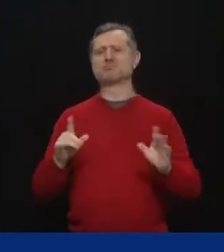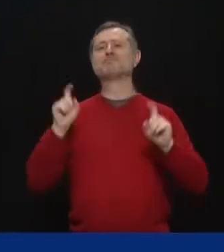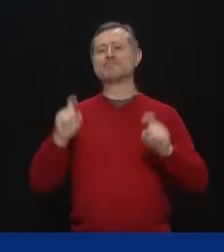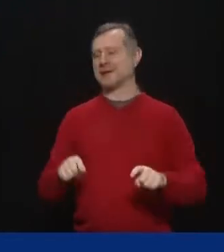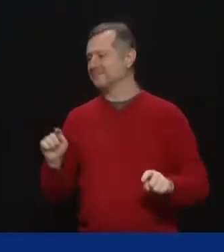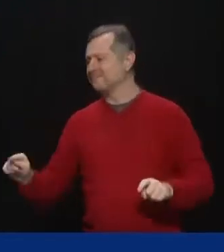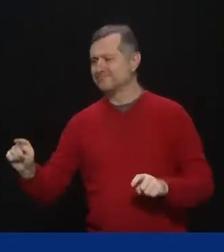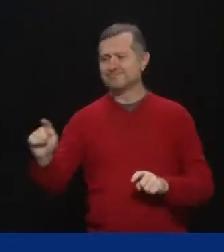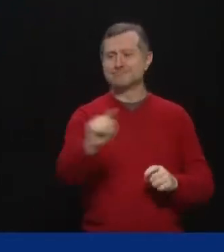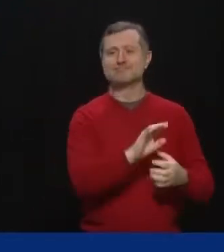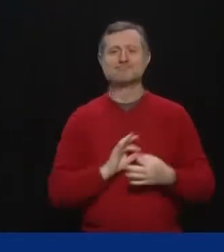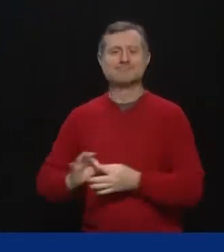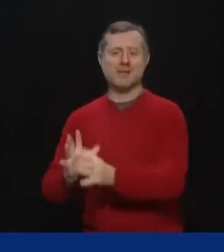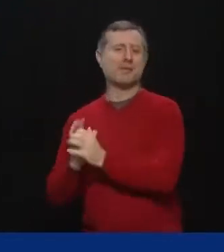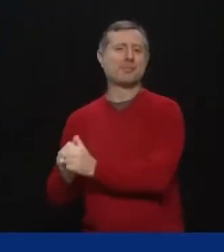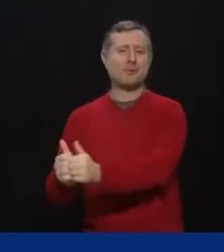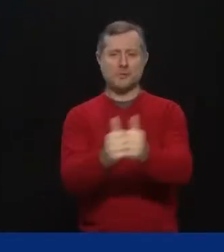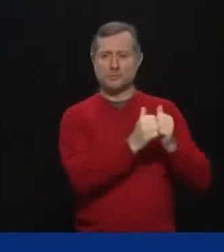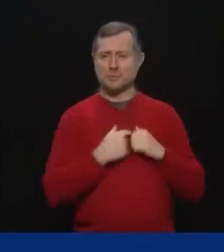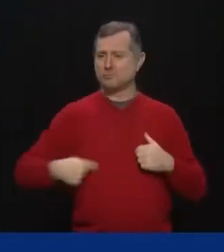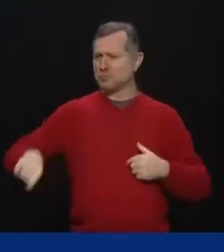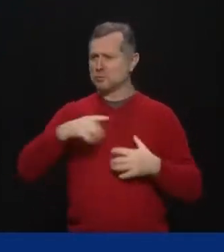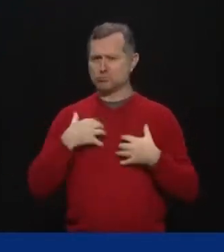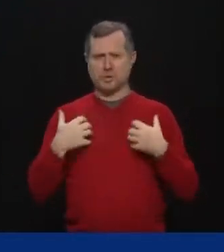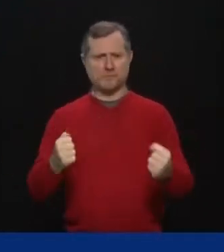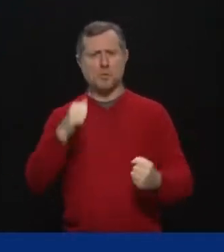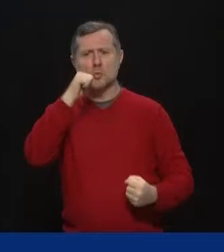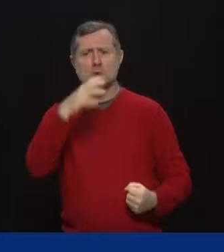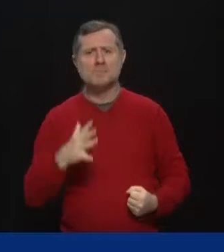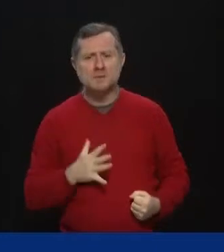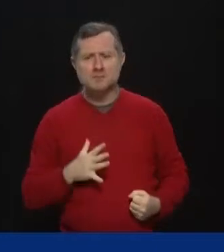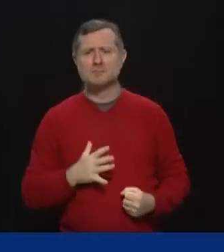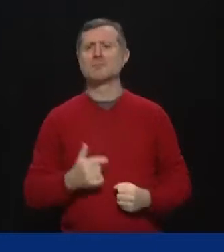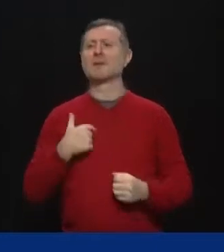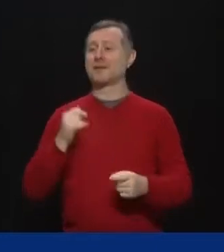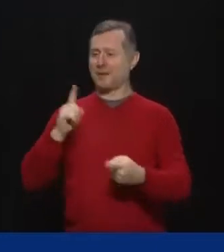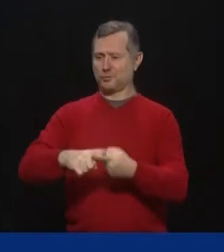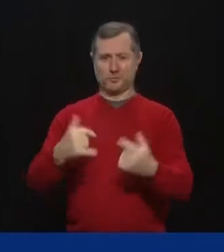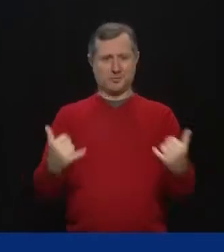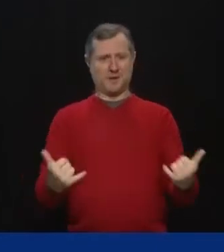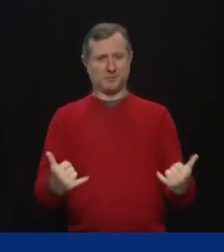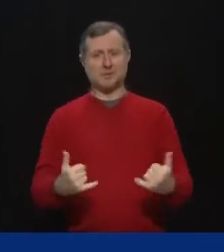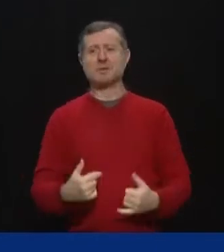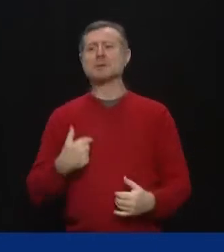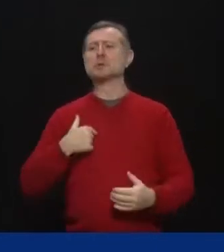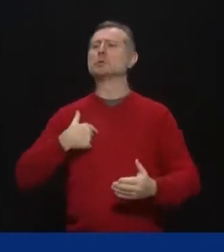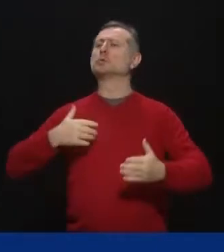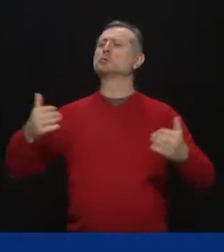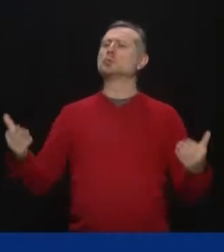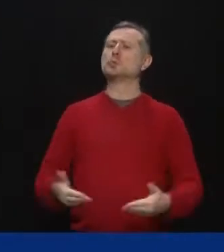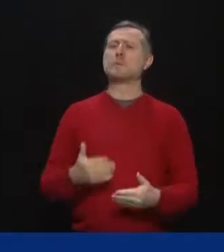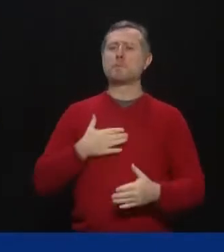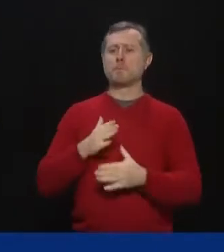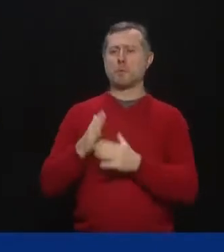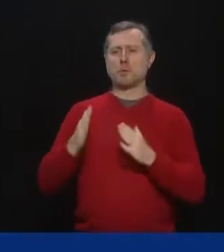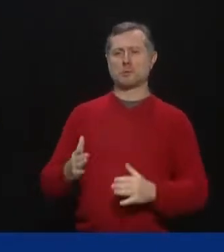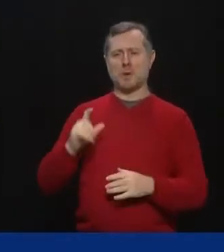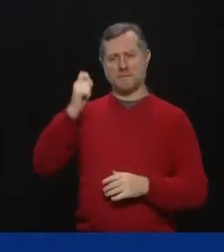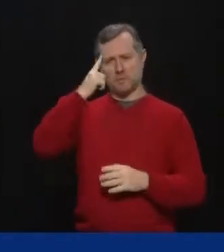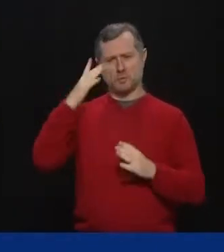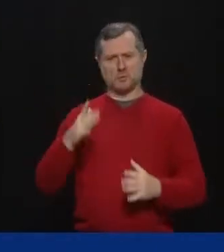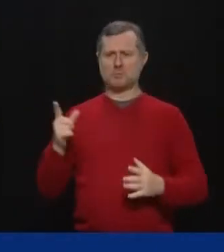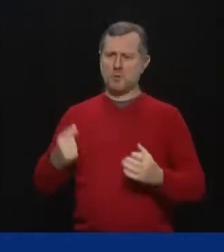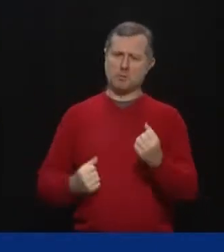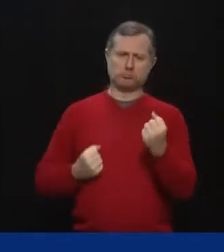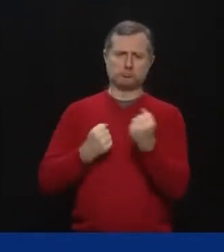collectively, back to these brave women all the way to 2021. And I'll be introducing my great partner in government, someone who embraced me when I